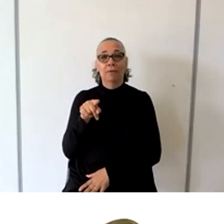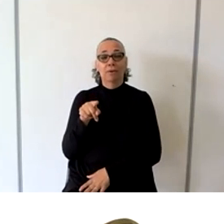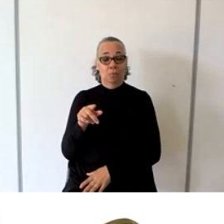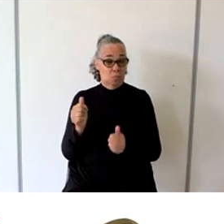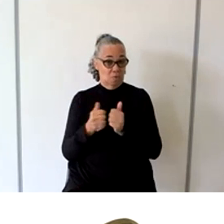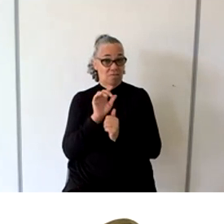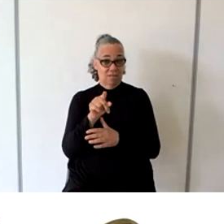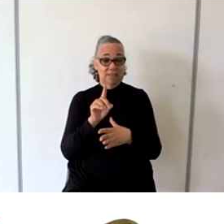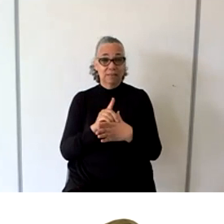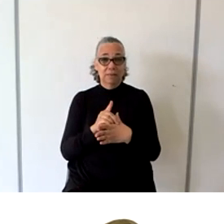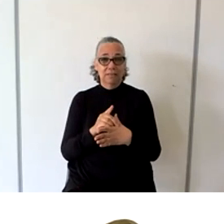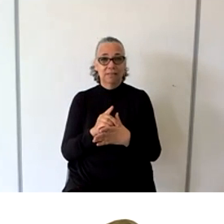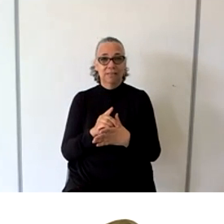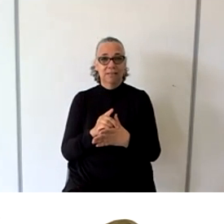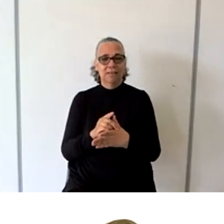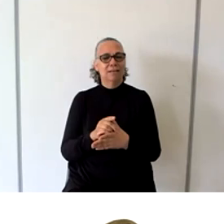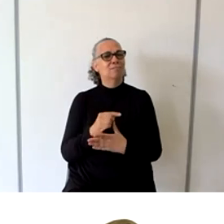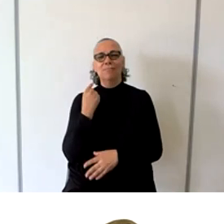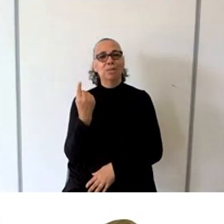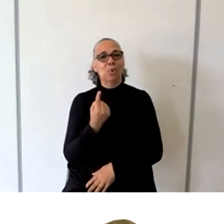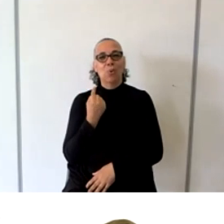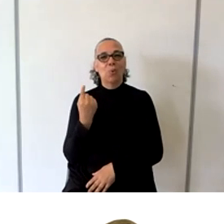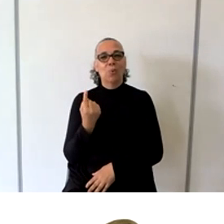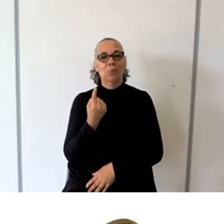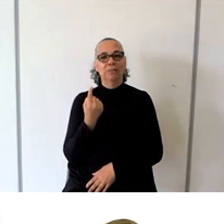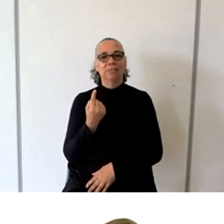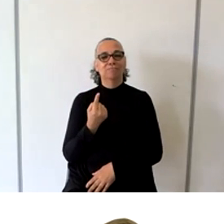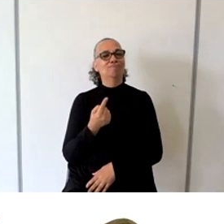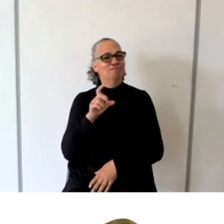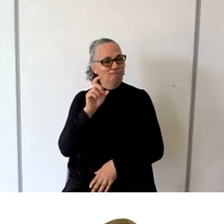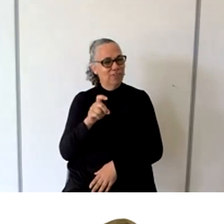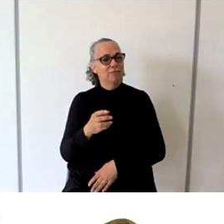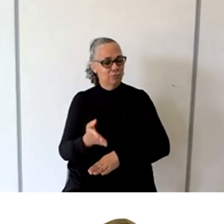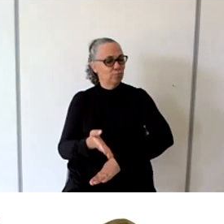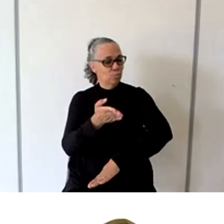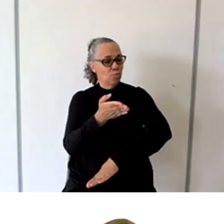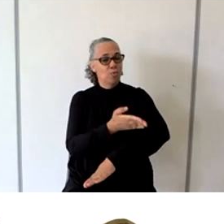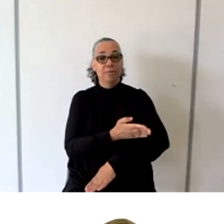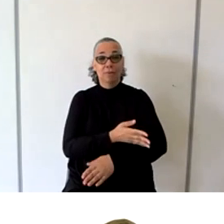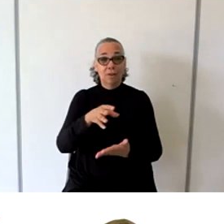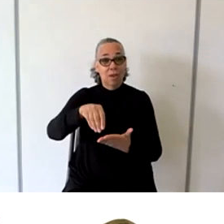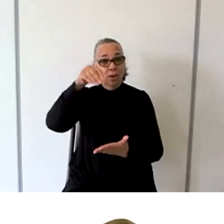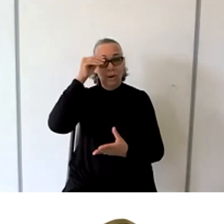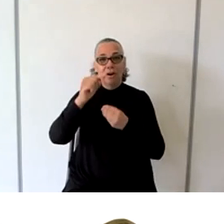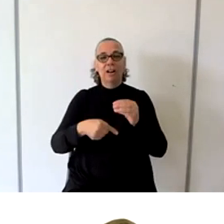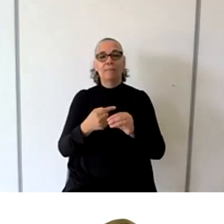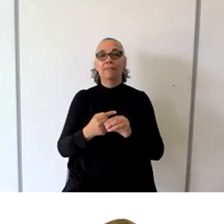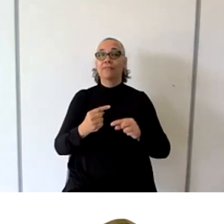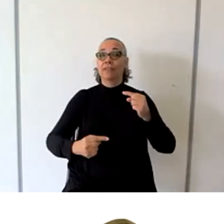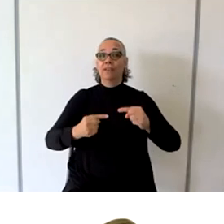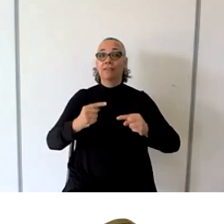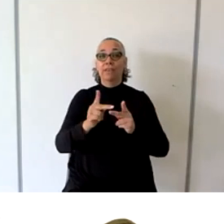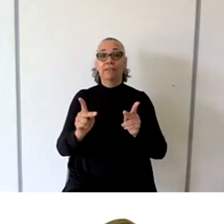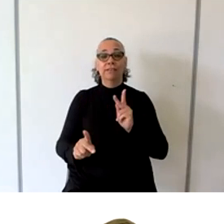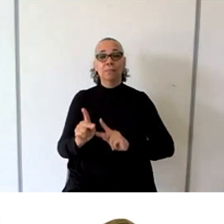disability. So it's definitely always, you know, room for improvement and room to learn about different people.